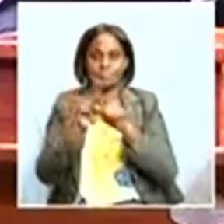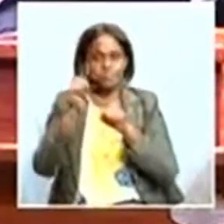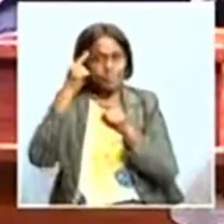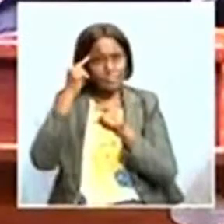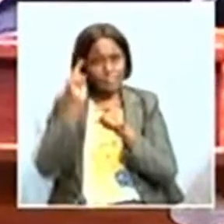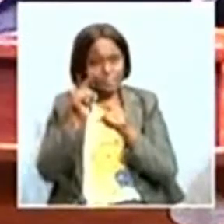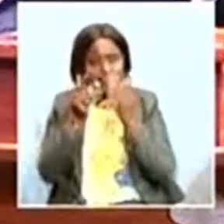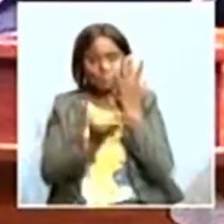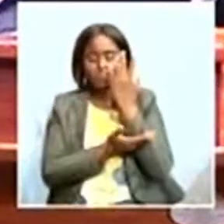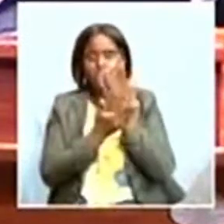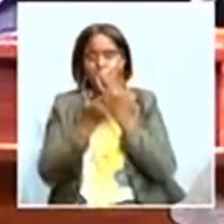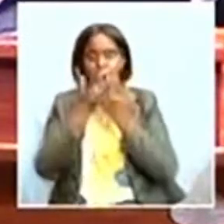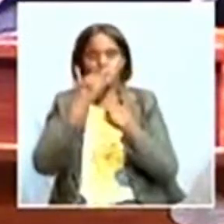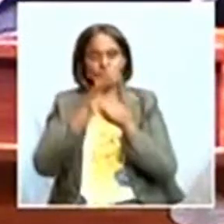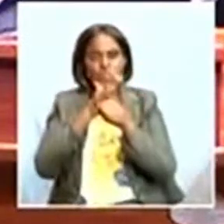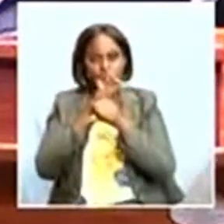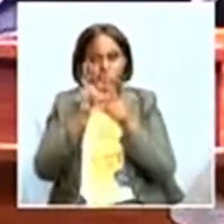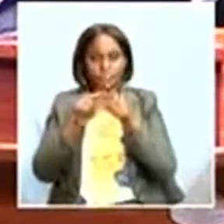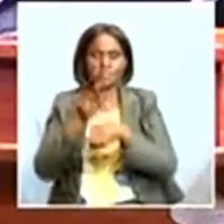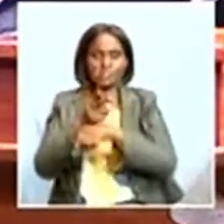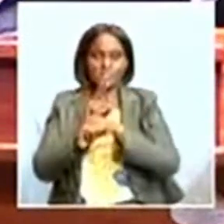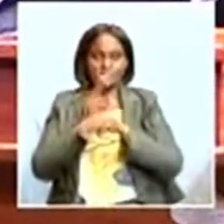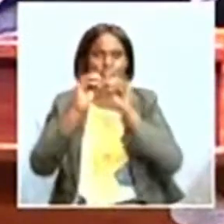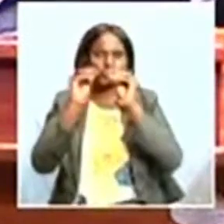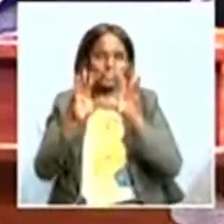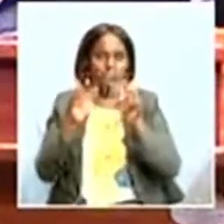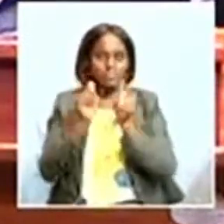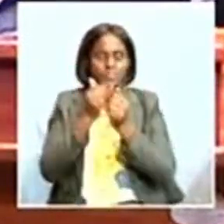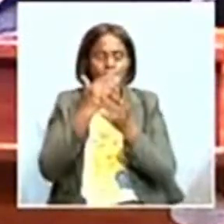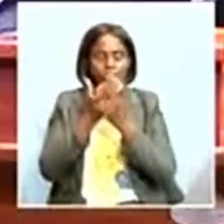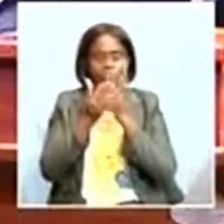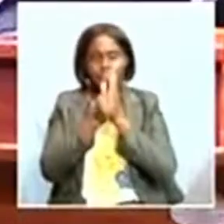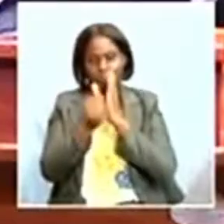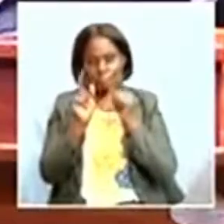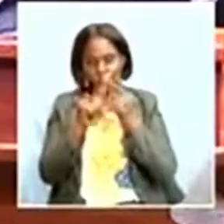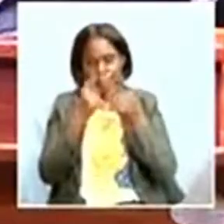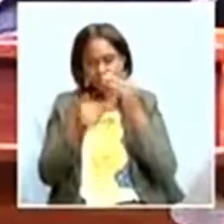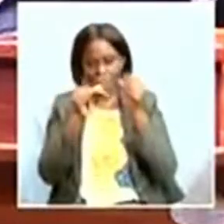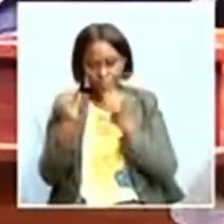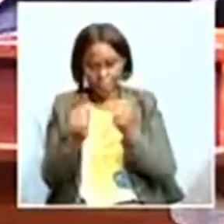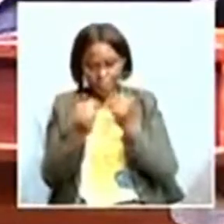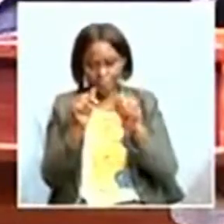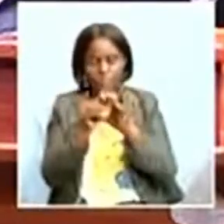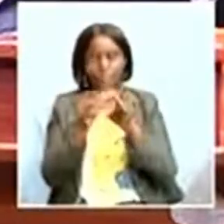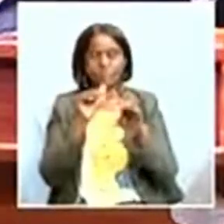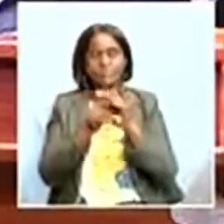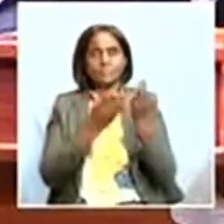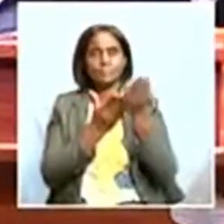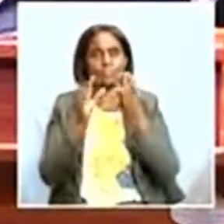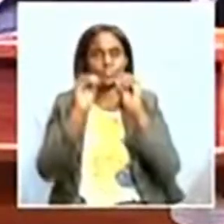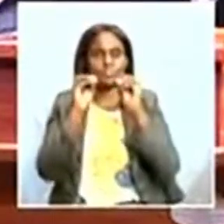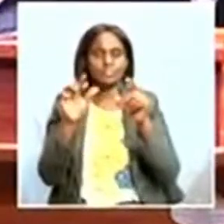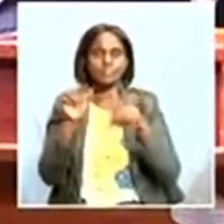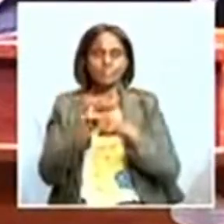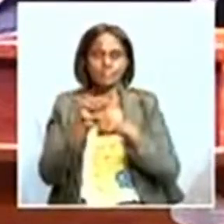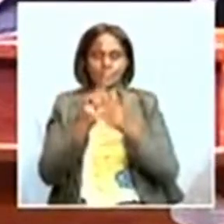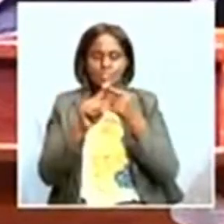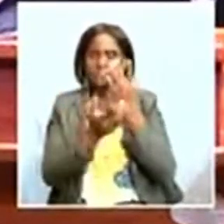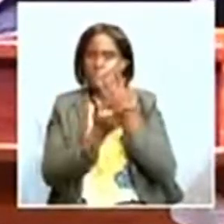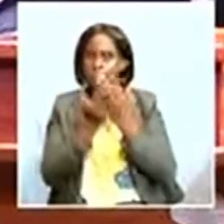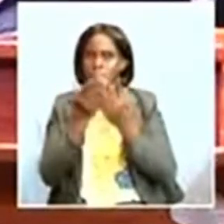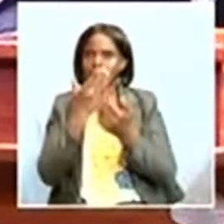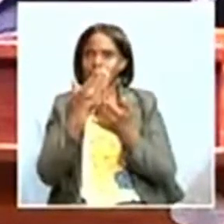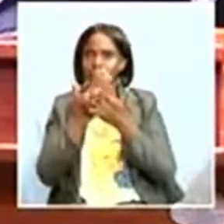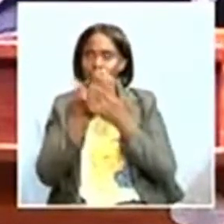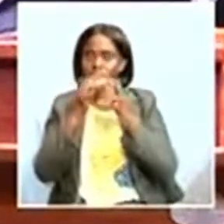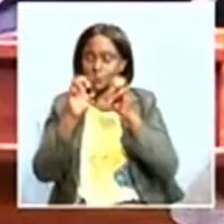government remains committed to hiring teachers in specialized fields while also strengthening in-service teacher training to enhance the quality of